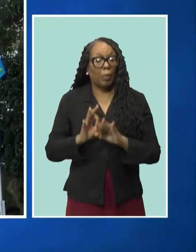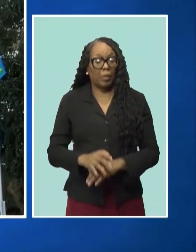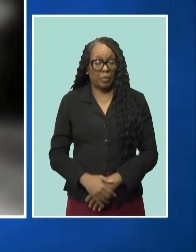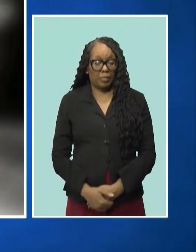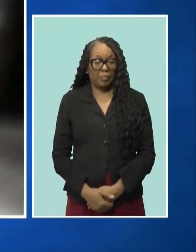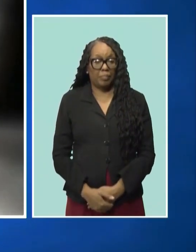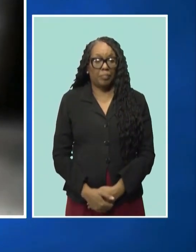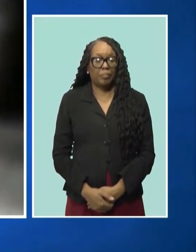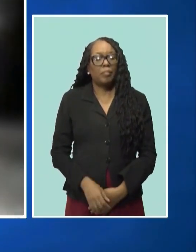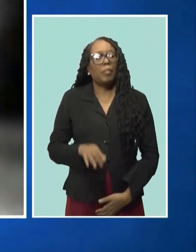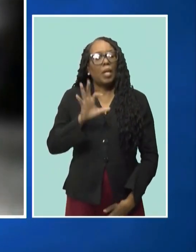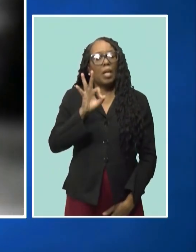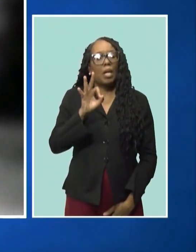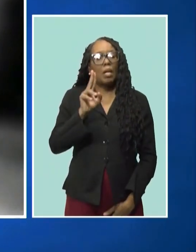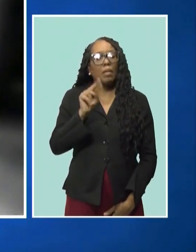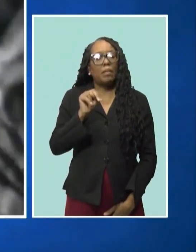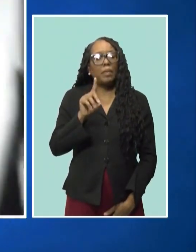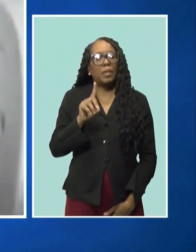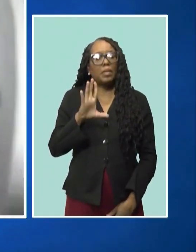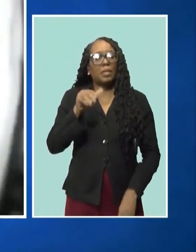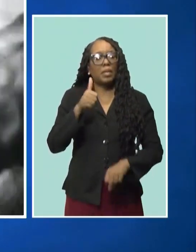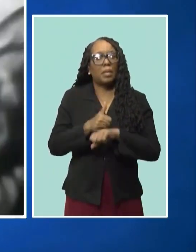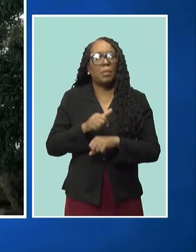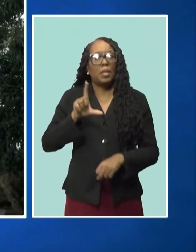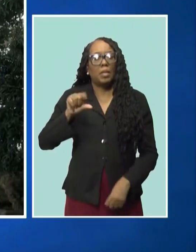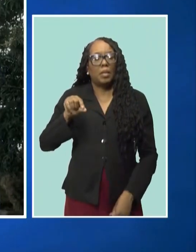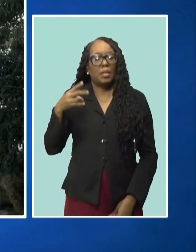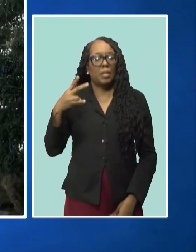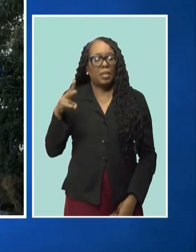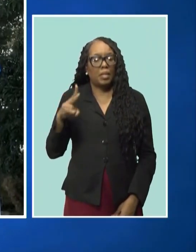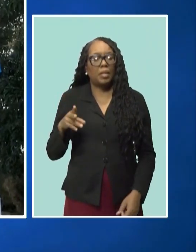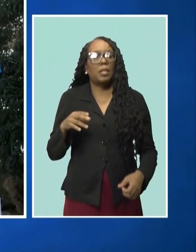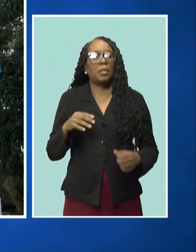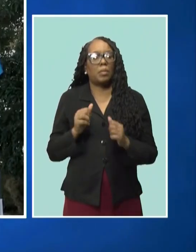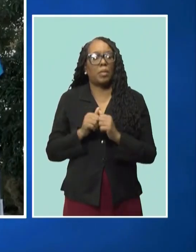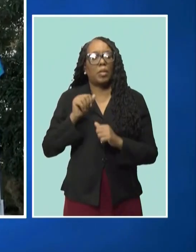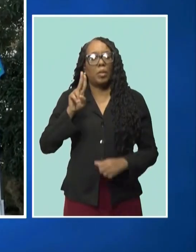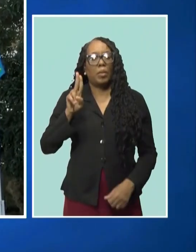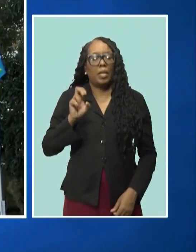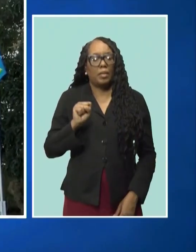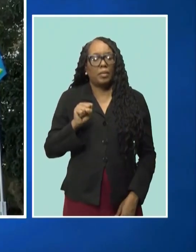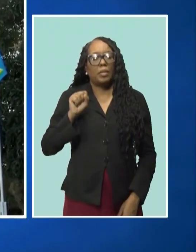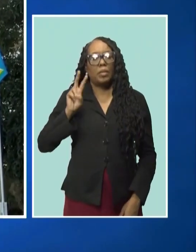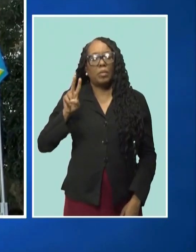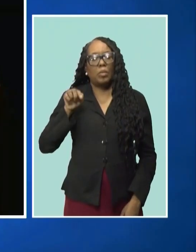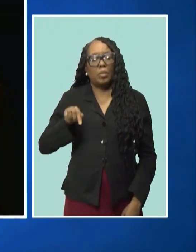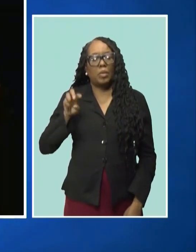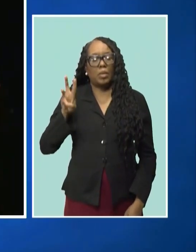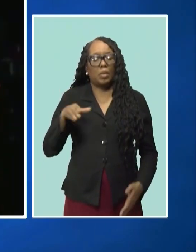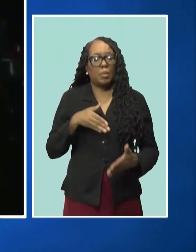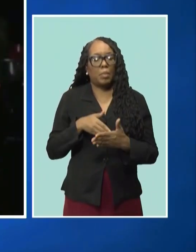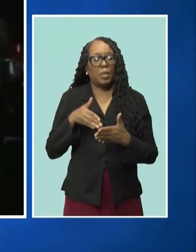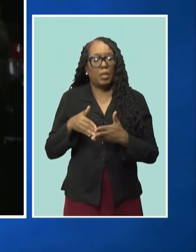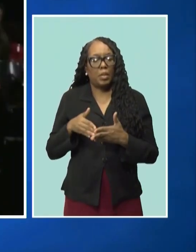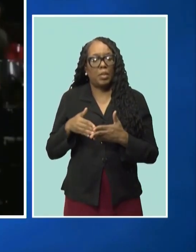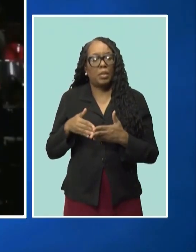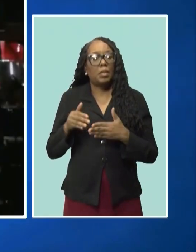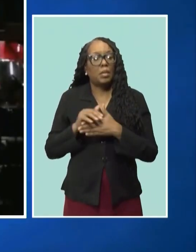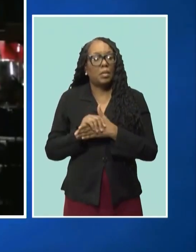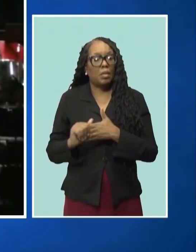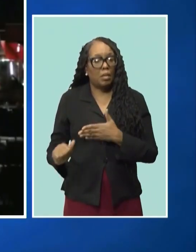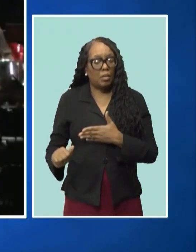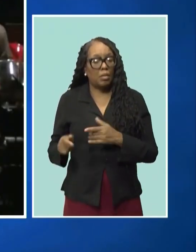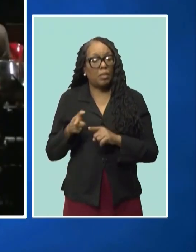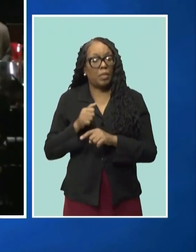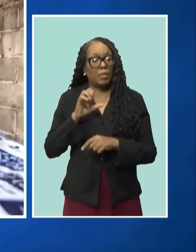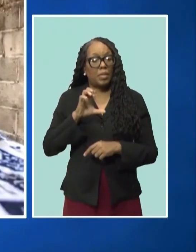The fund was established in 2017 with an initial US $2.6 million from the CDB in support of the development